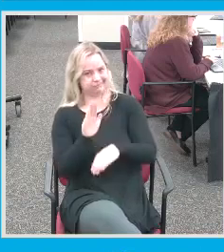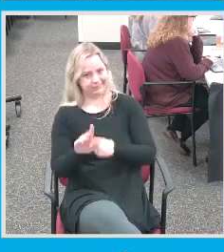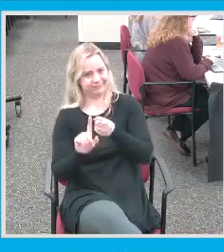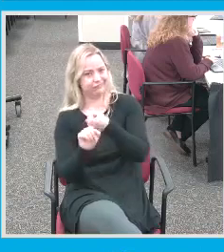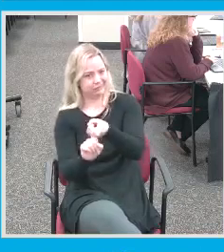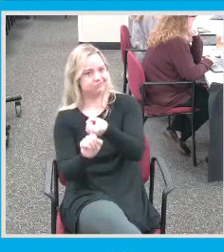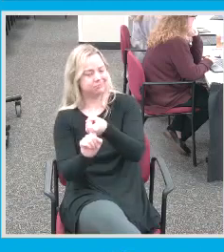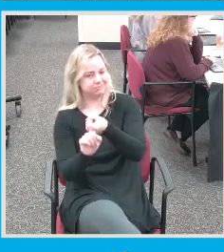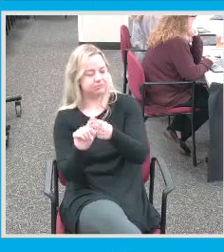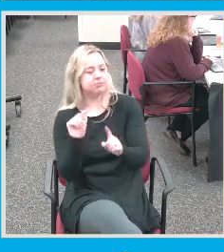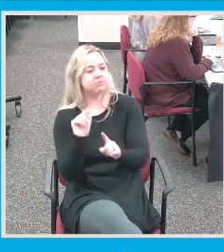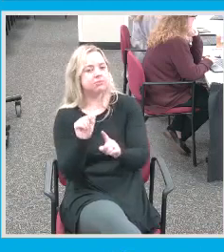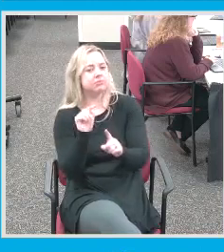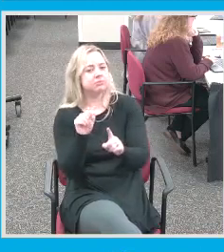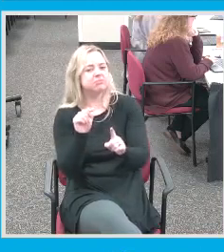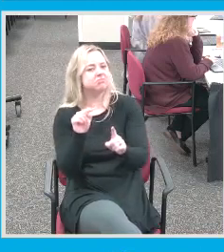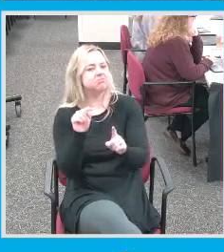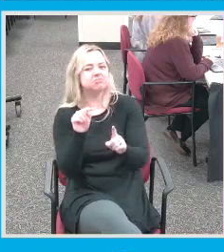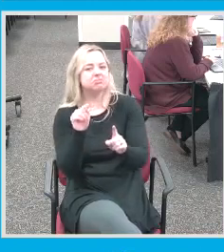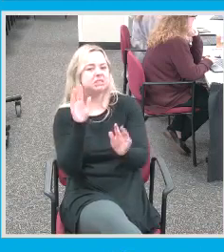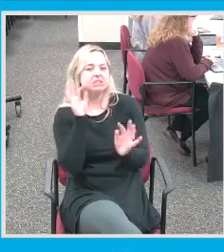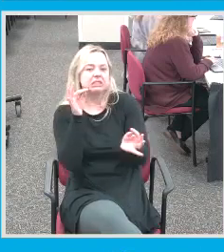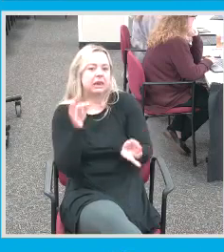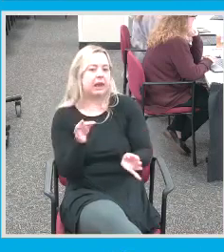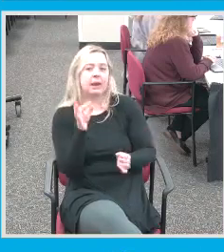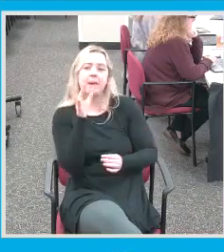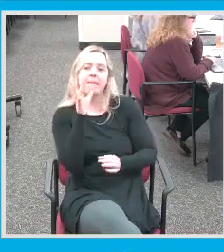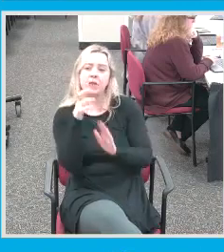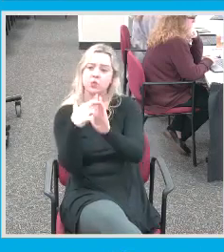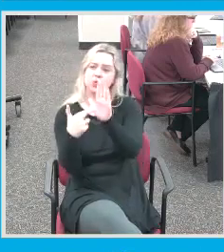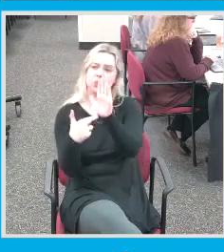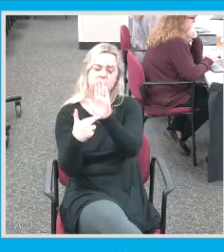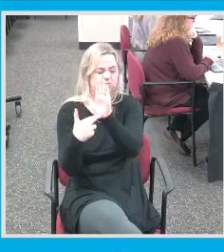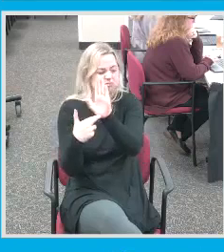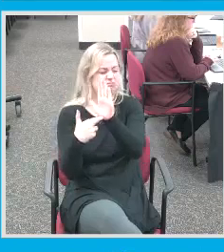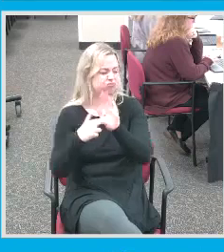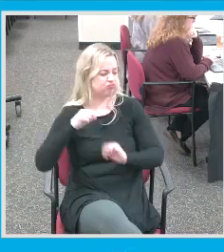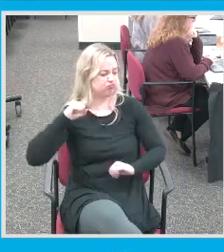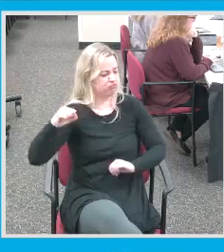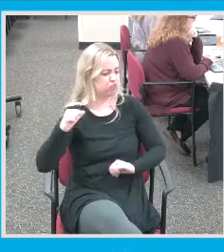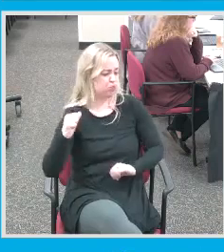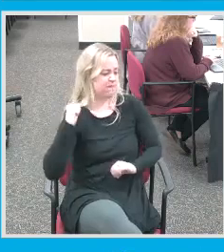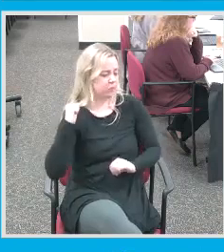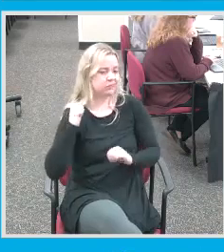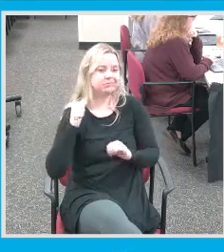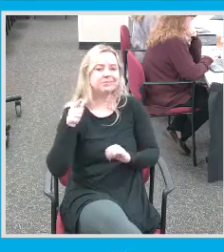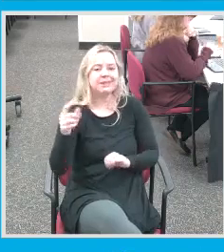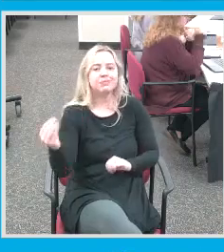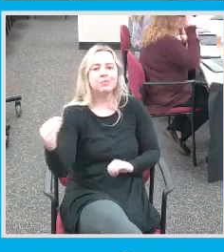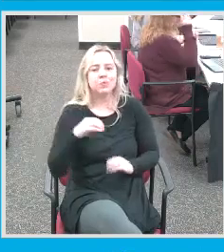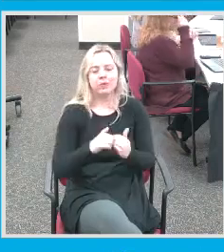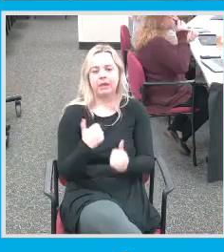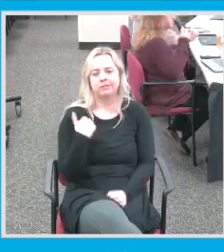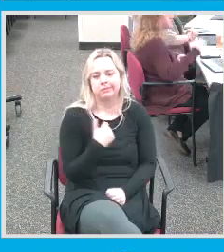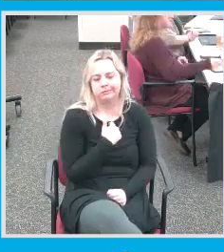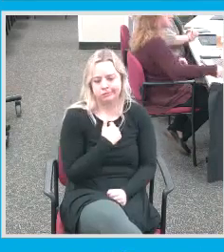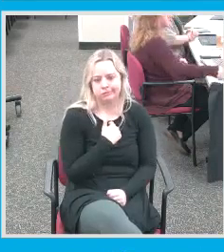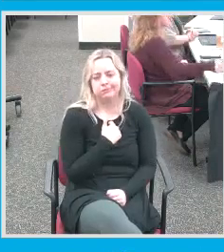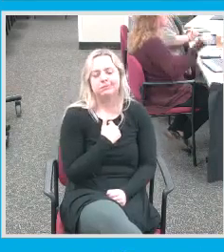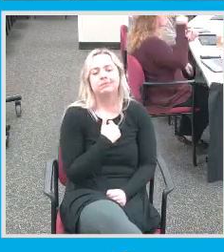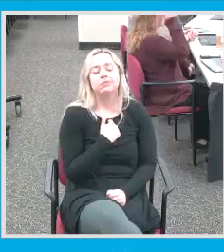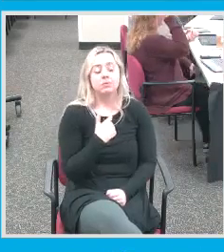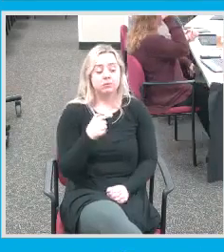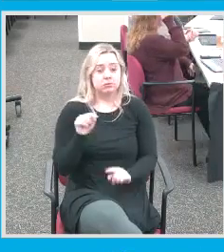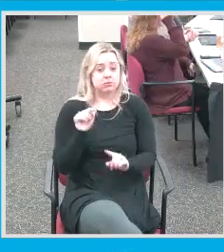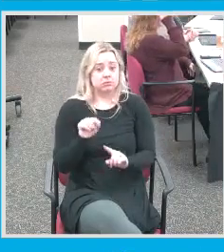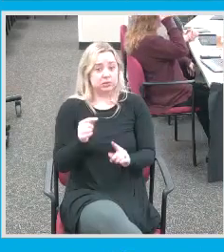who chooses not to follow his mother's rules, so he's moved in with us. Okay. What he's doing to try to get off the